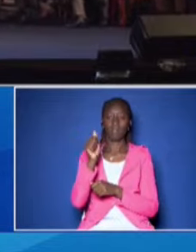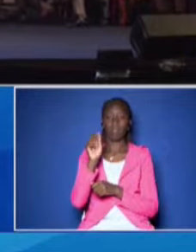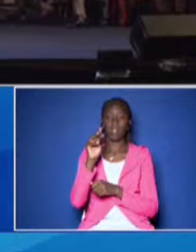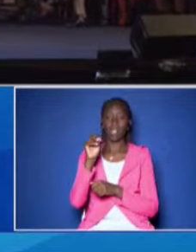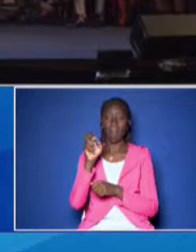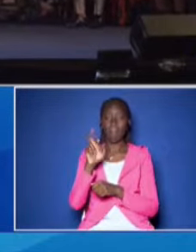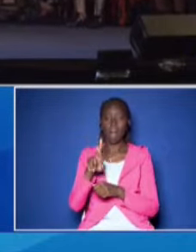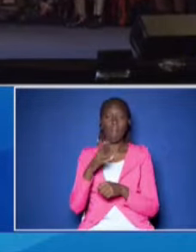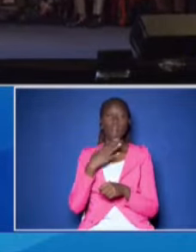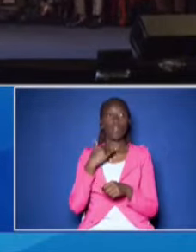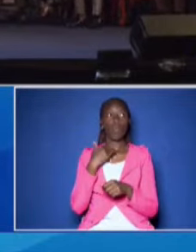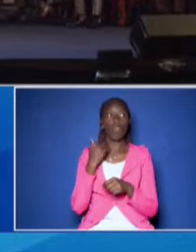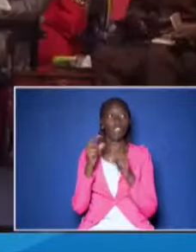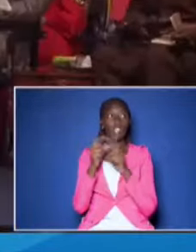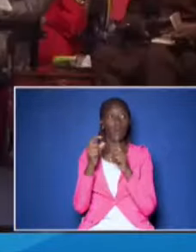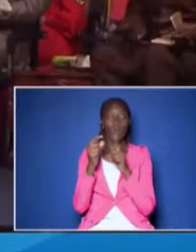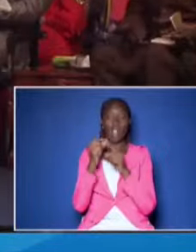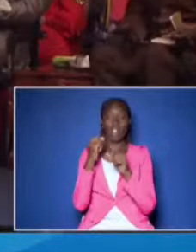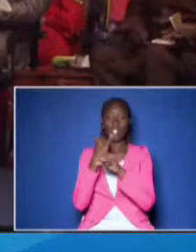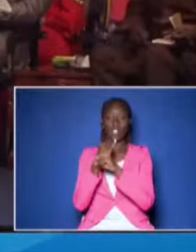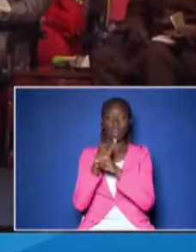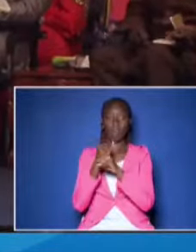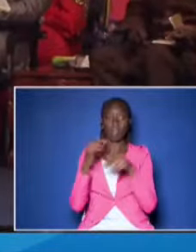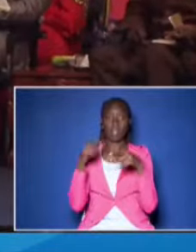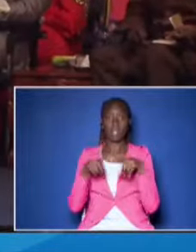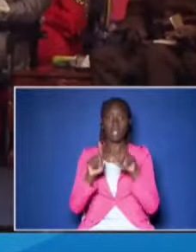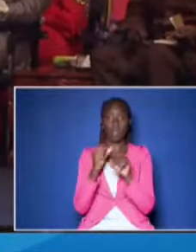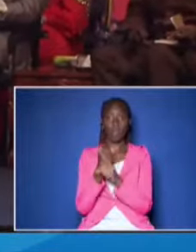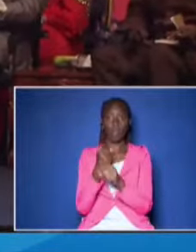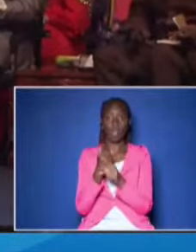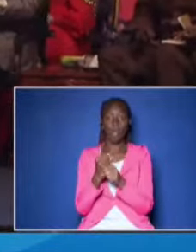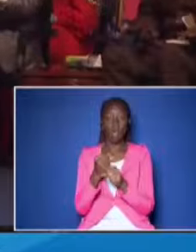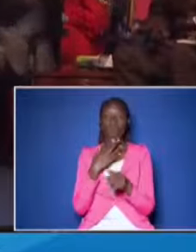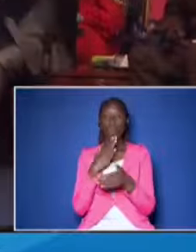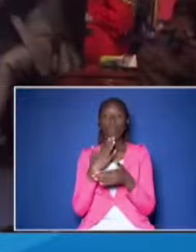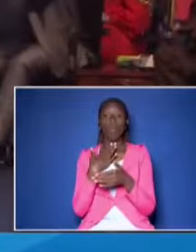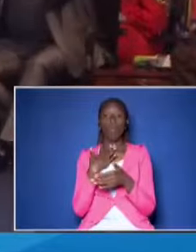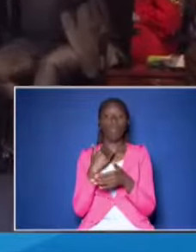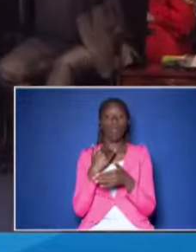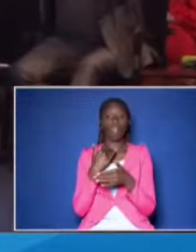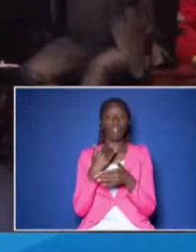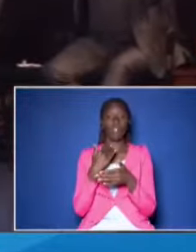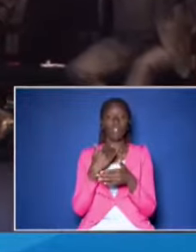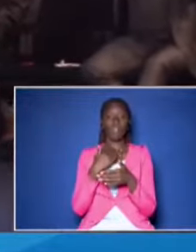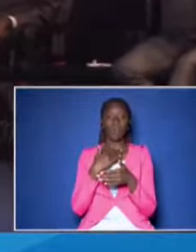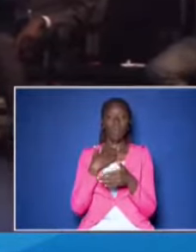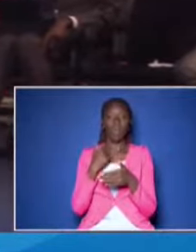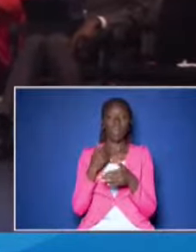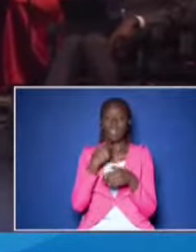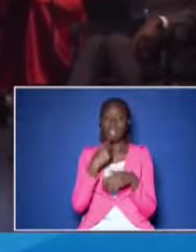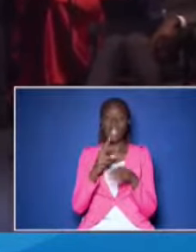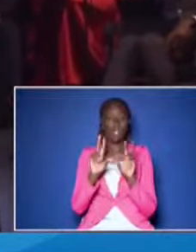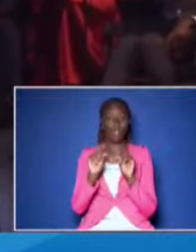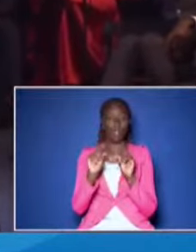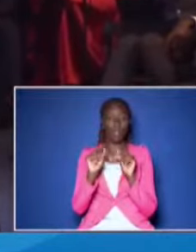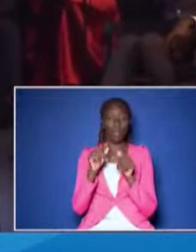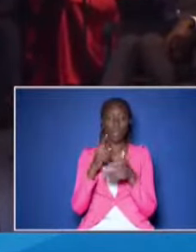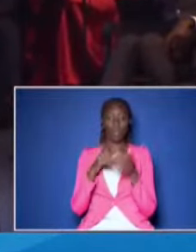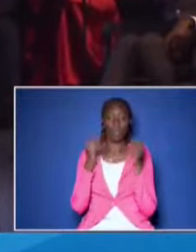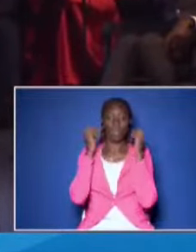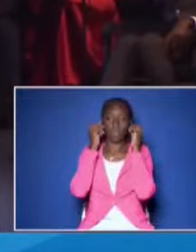do the job it's not what I say it's what I'm having you